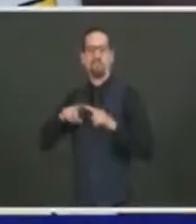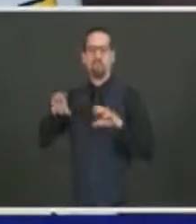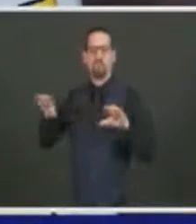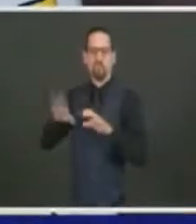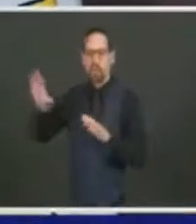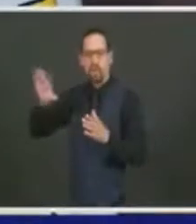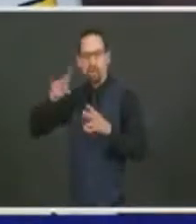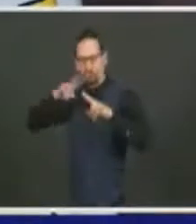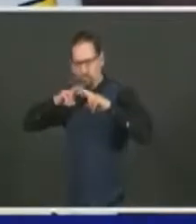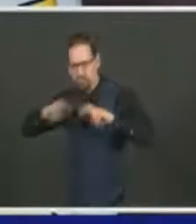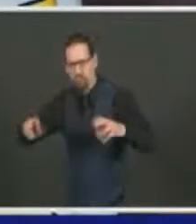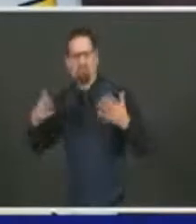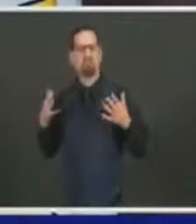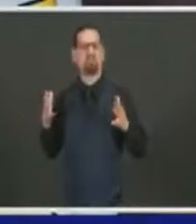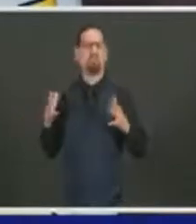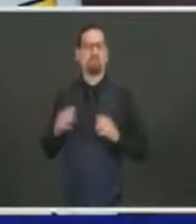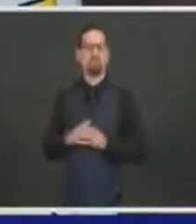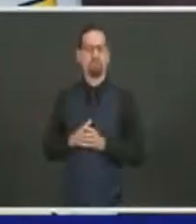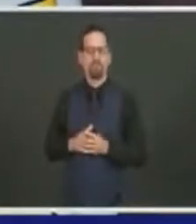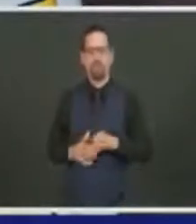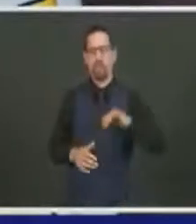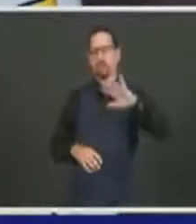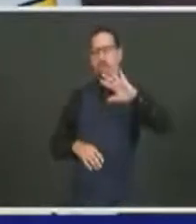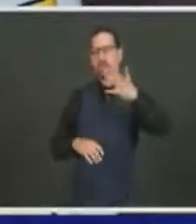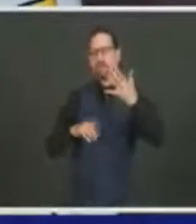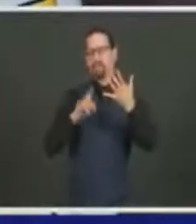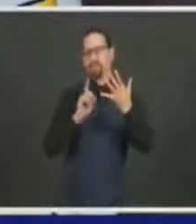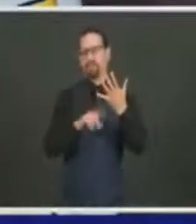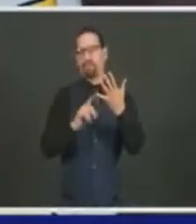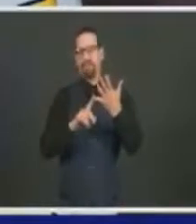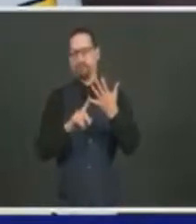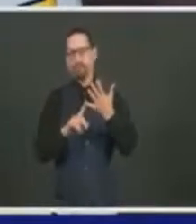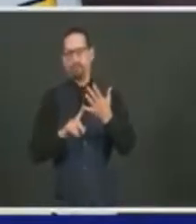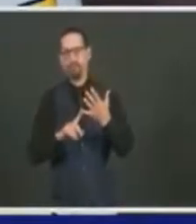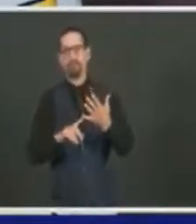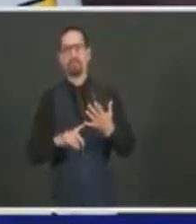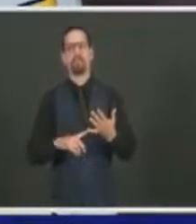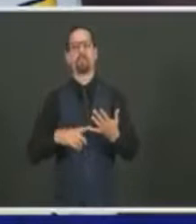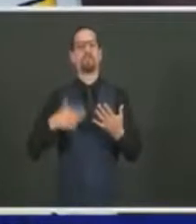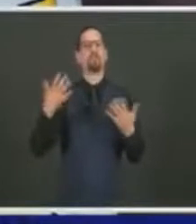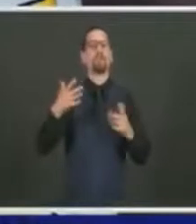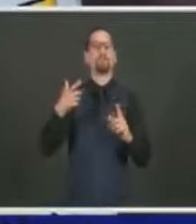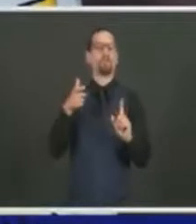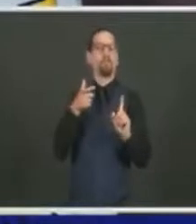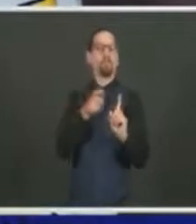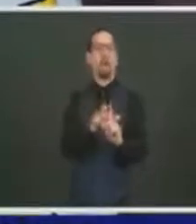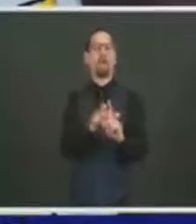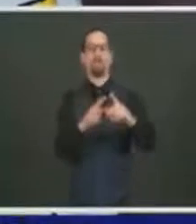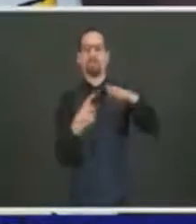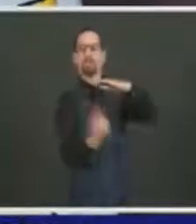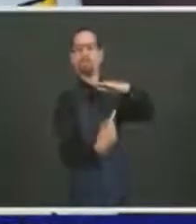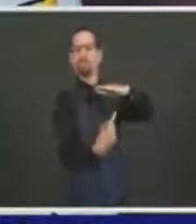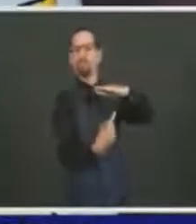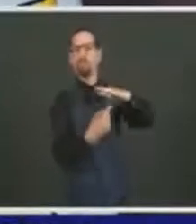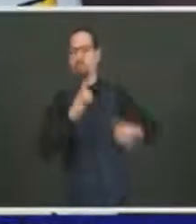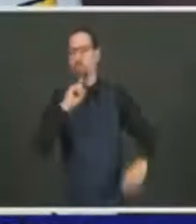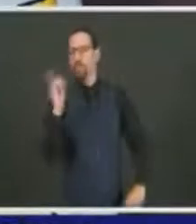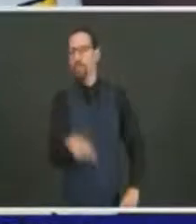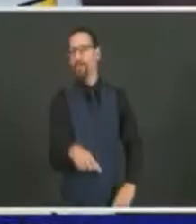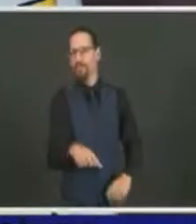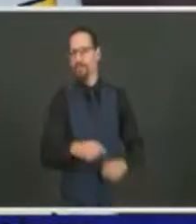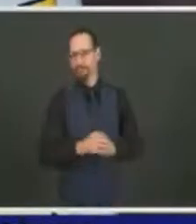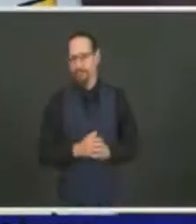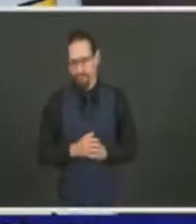then finally, quarantining as we reopen more of the economy and start seeing more people every day. It's obviously more important than ever that